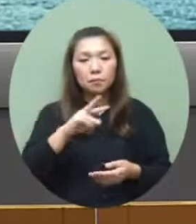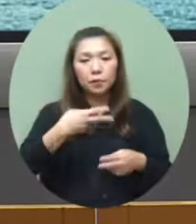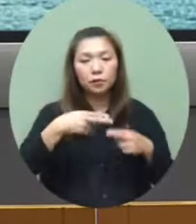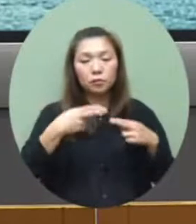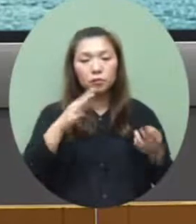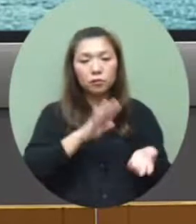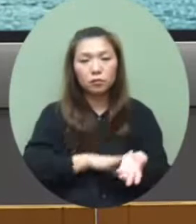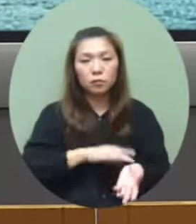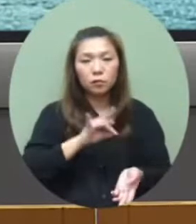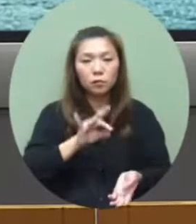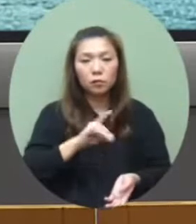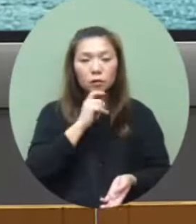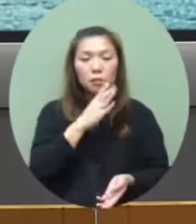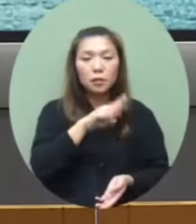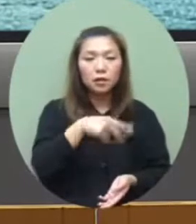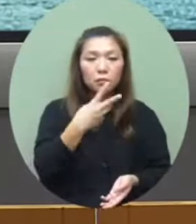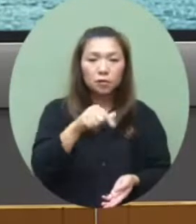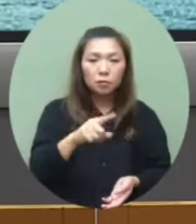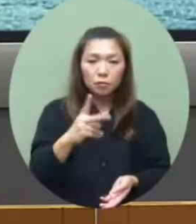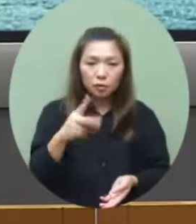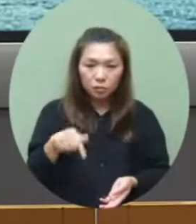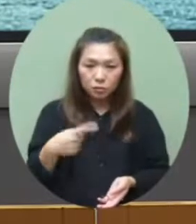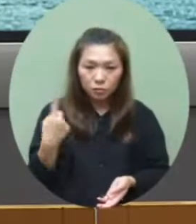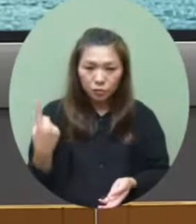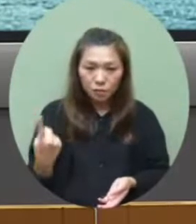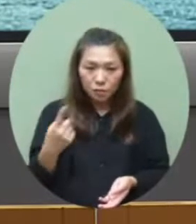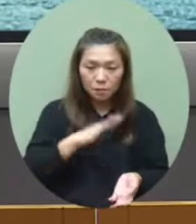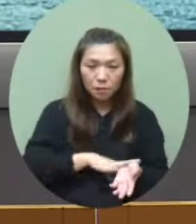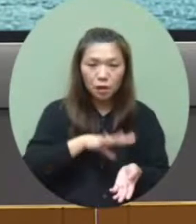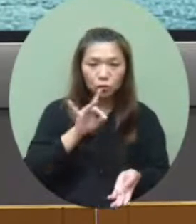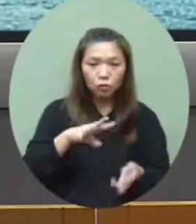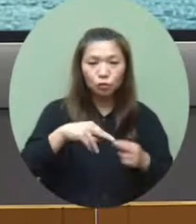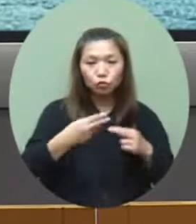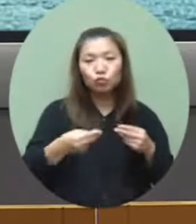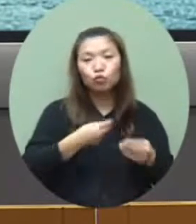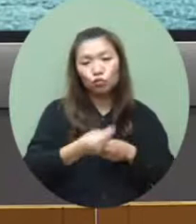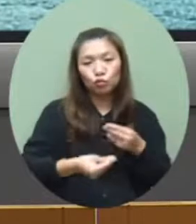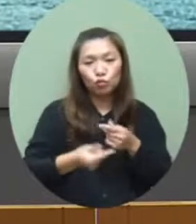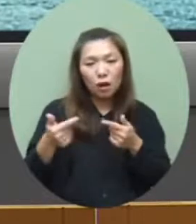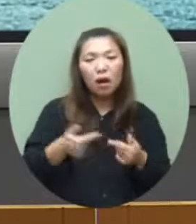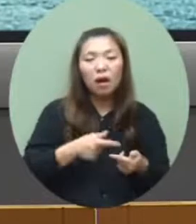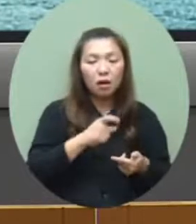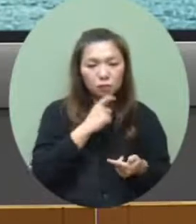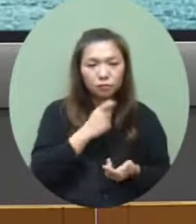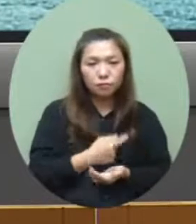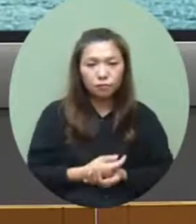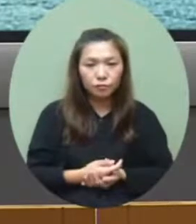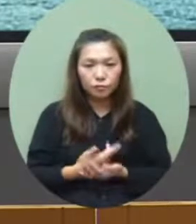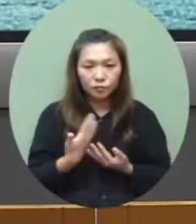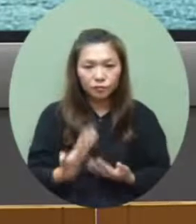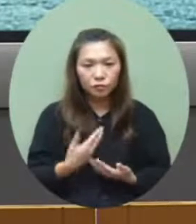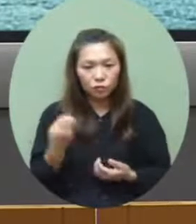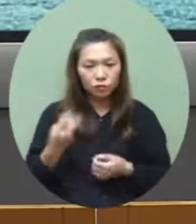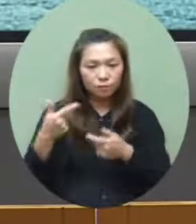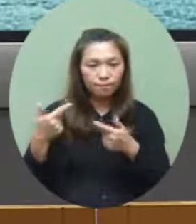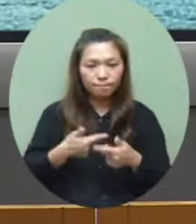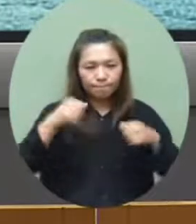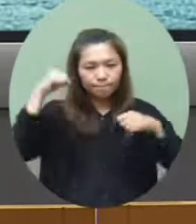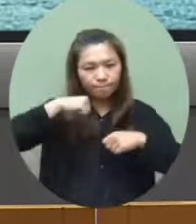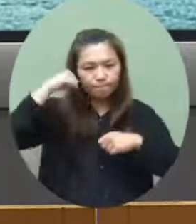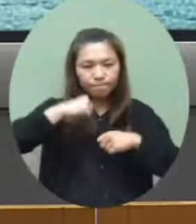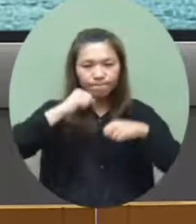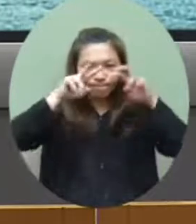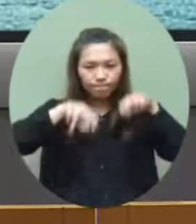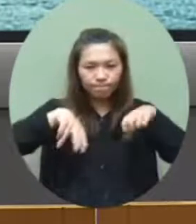BA.2.12.1. So we have been closely monitoring the proportion of these subvariants and see whether there's any